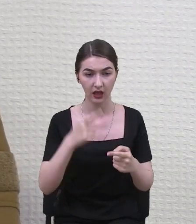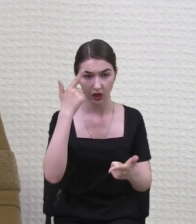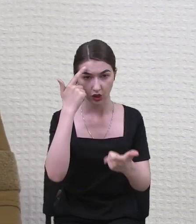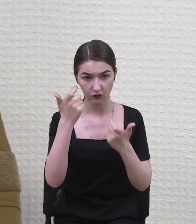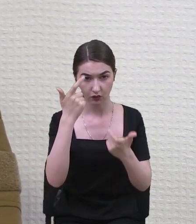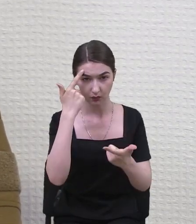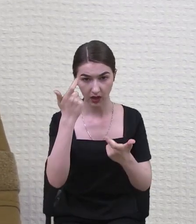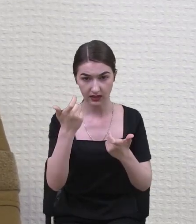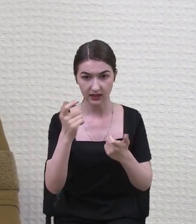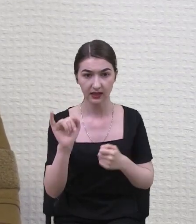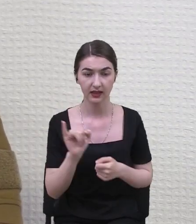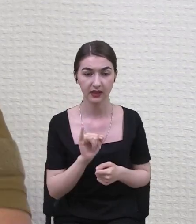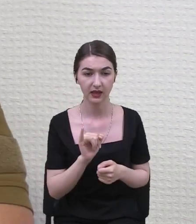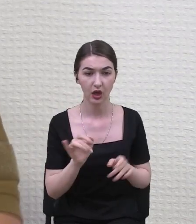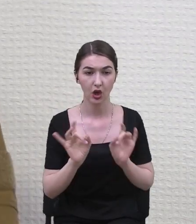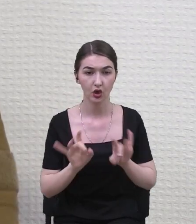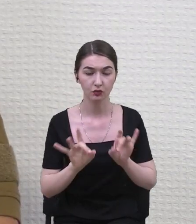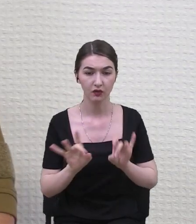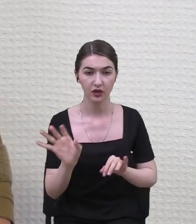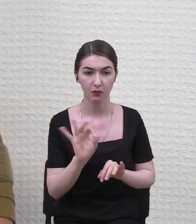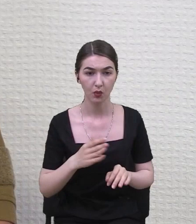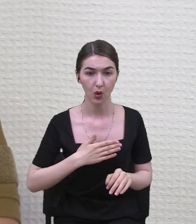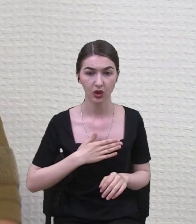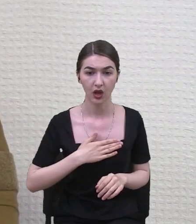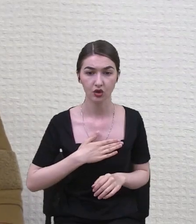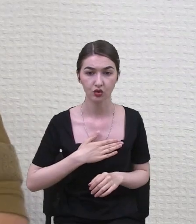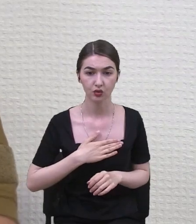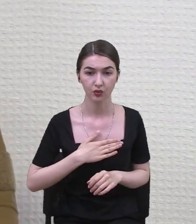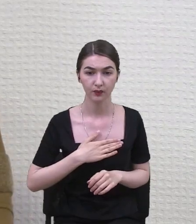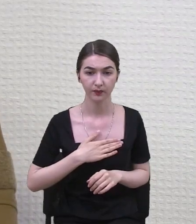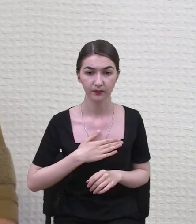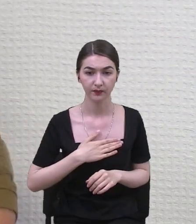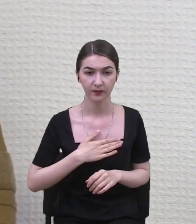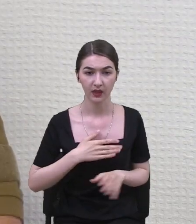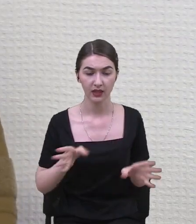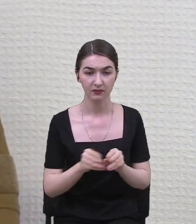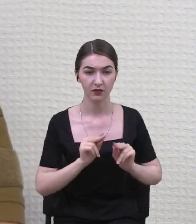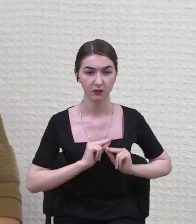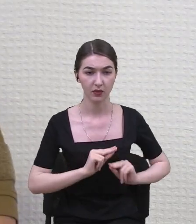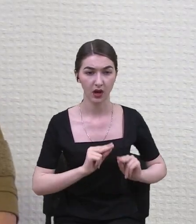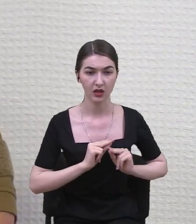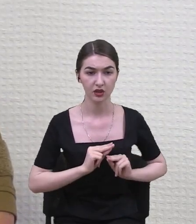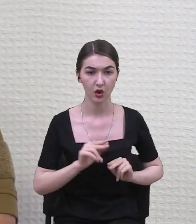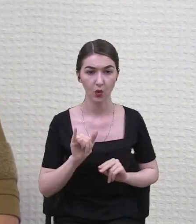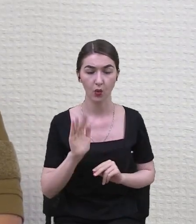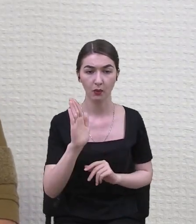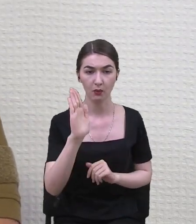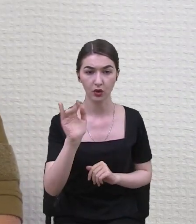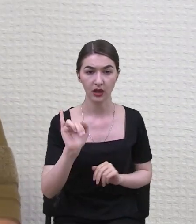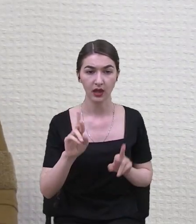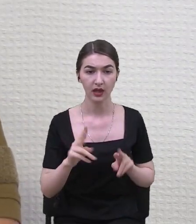future cooperation, the information about our future cooperation and its developments. Thank you very